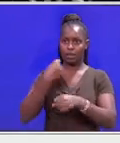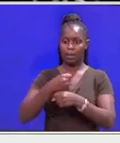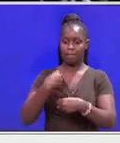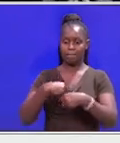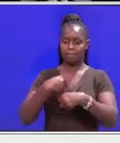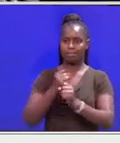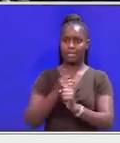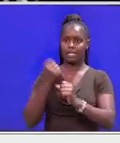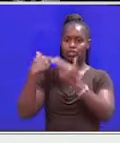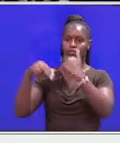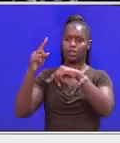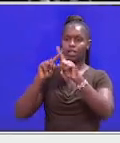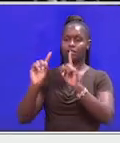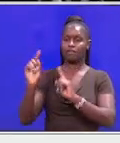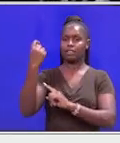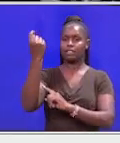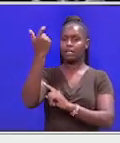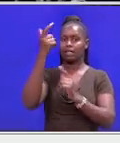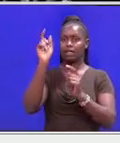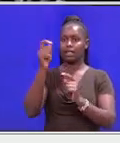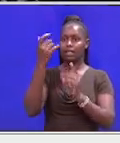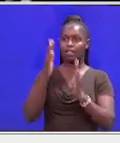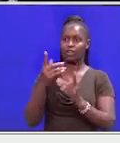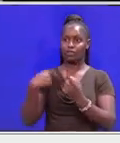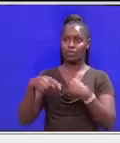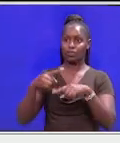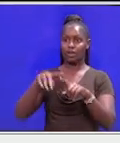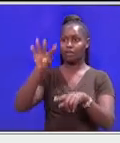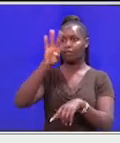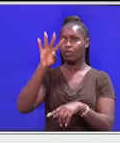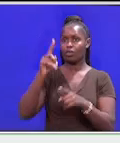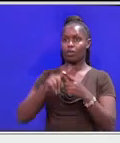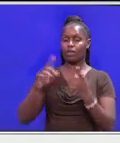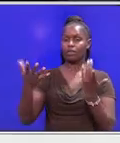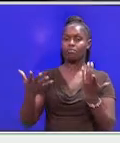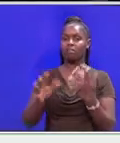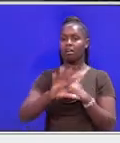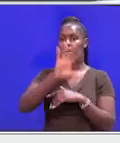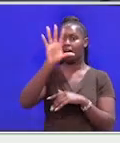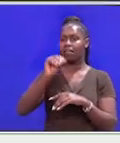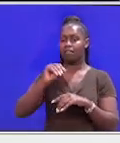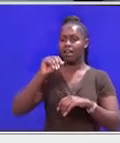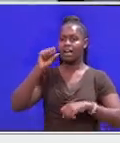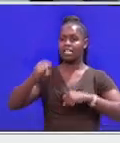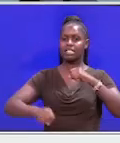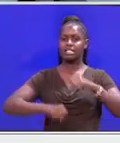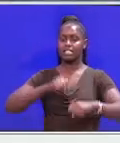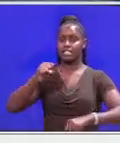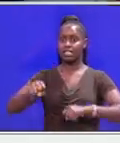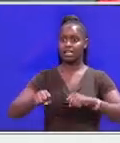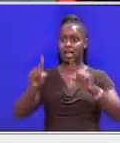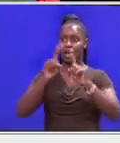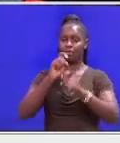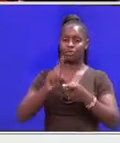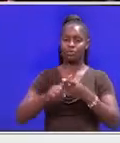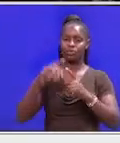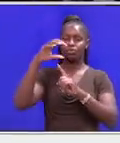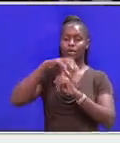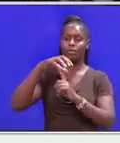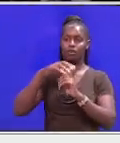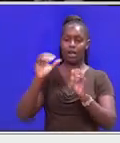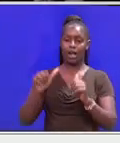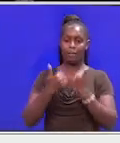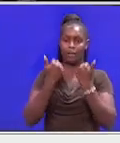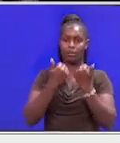the first Kenyan to win four gold medals at the Confederation of Africa Cycling Paracycling Championships held